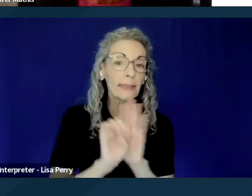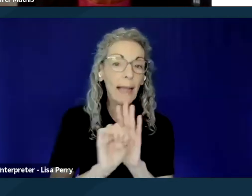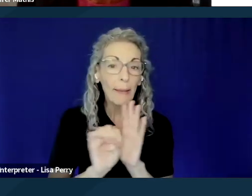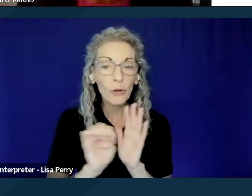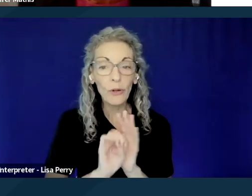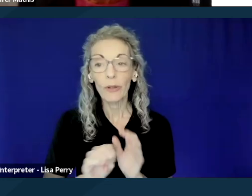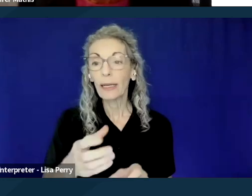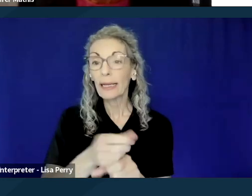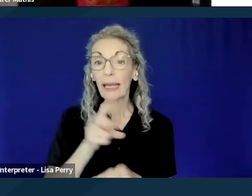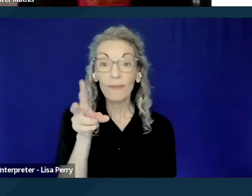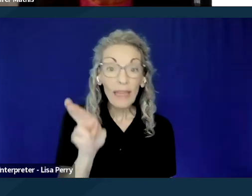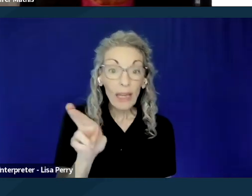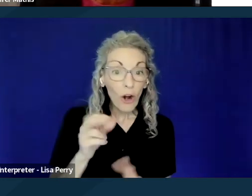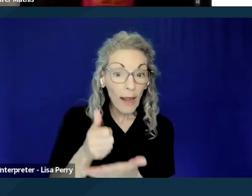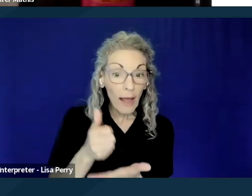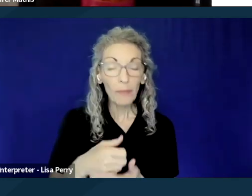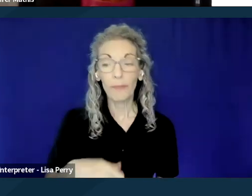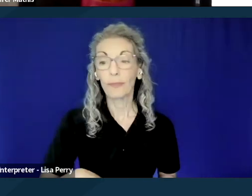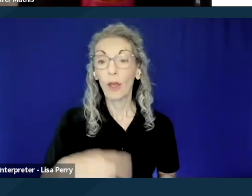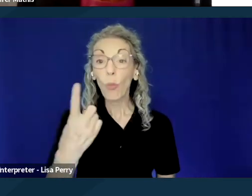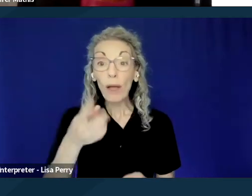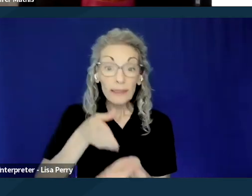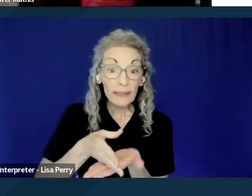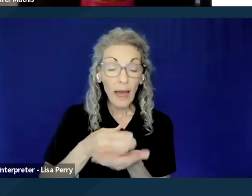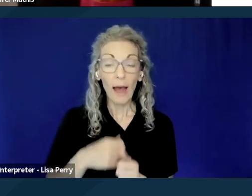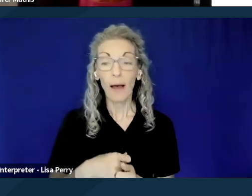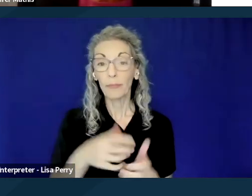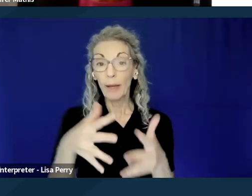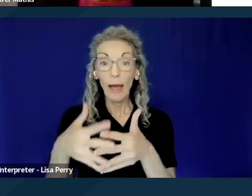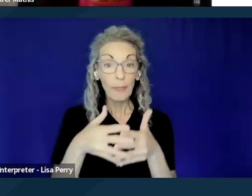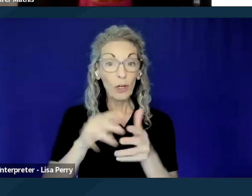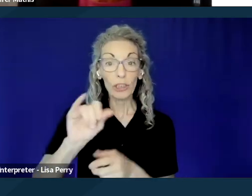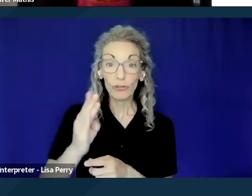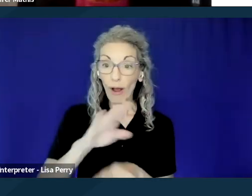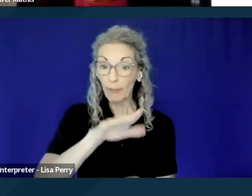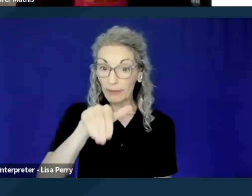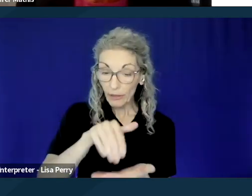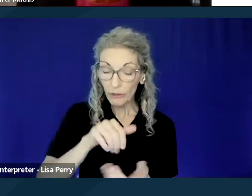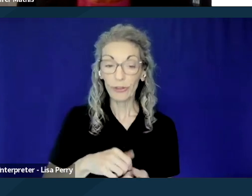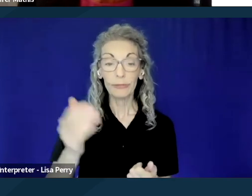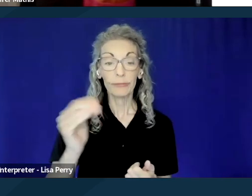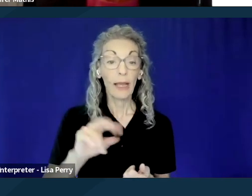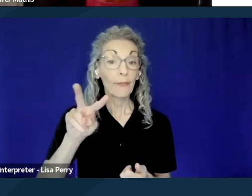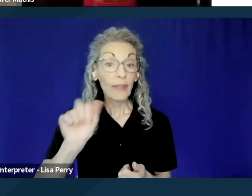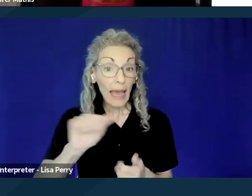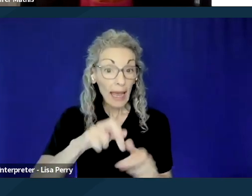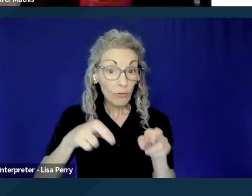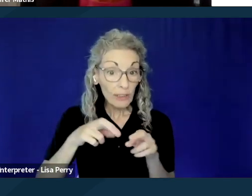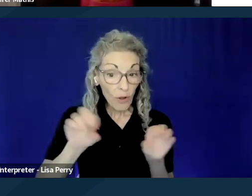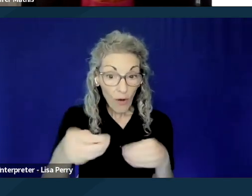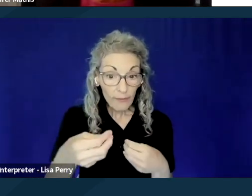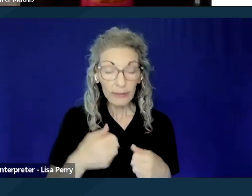one stops, American Job Centers, VA regional offices, employment networks, independent